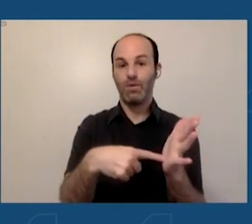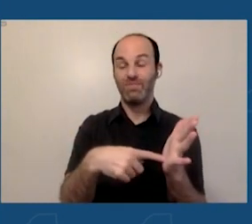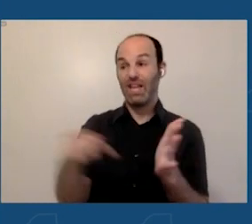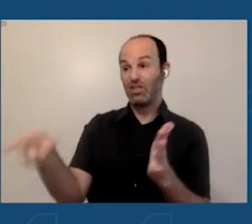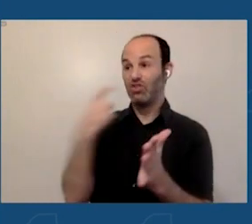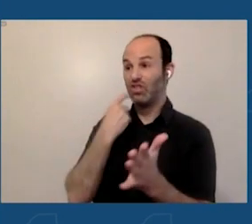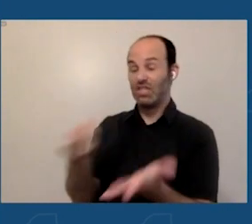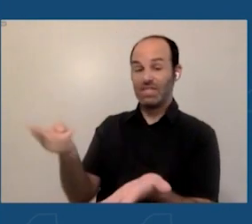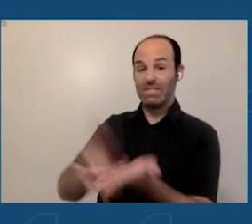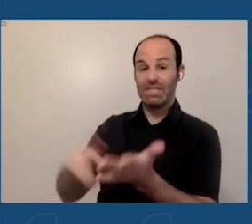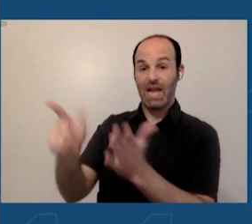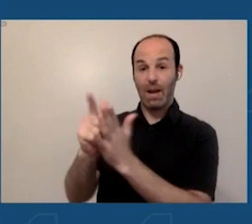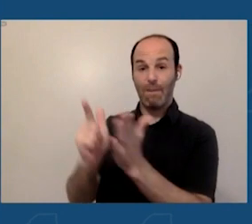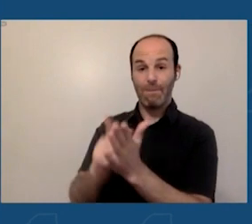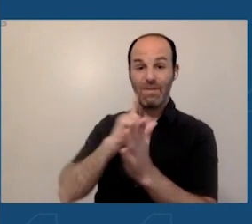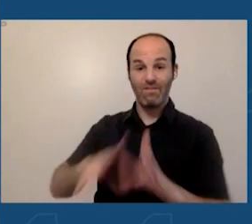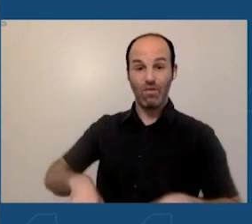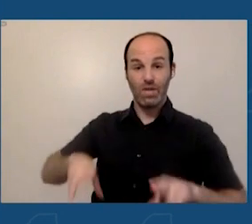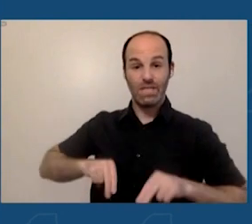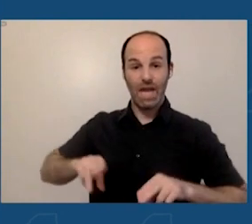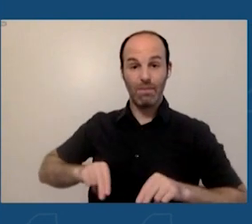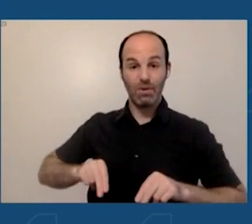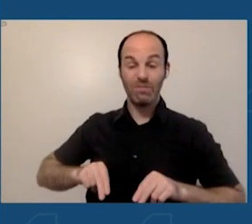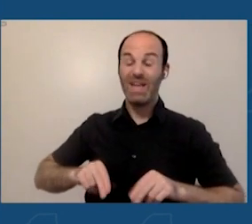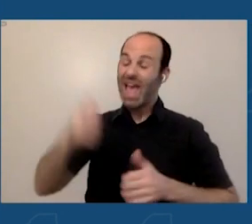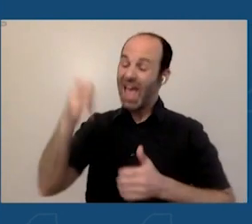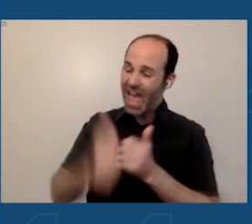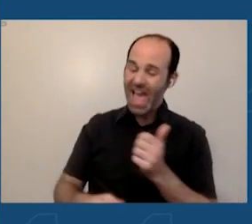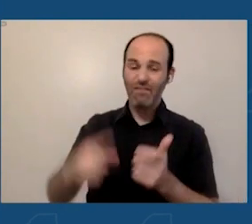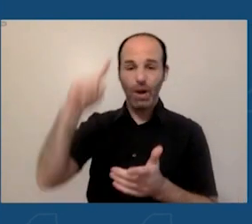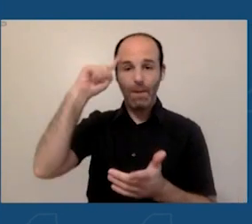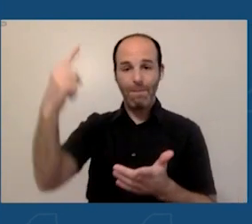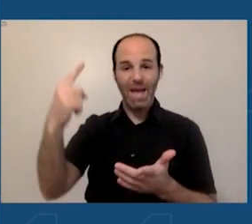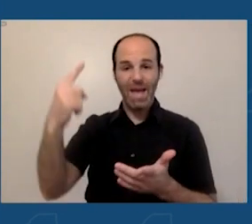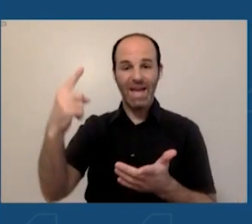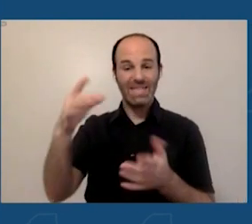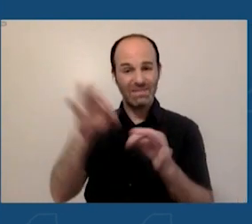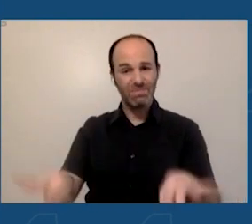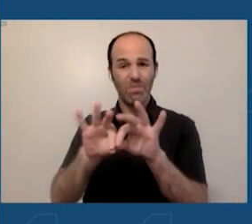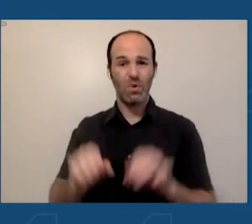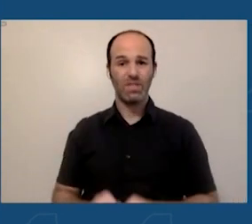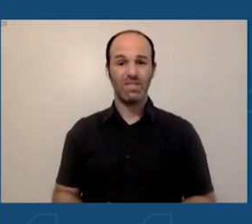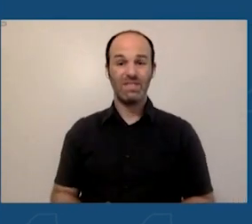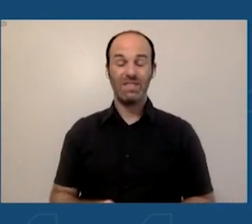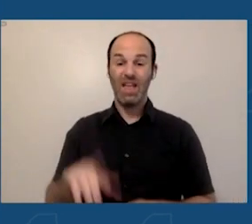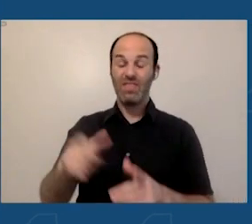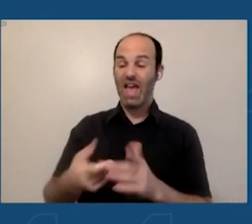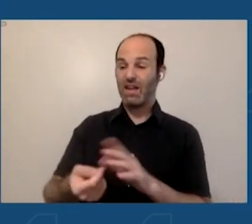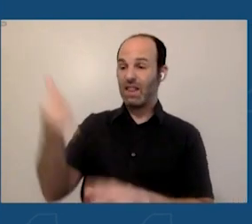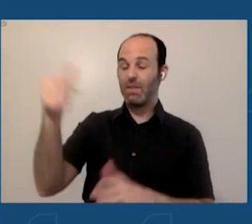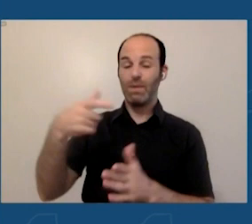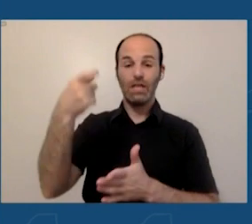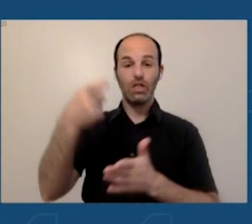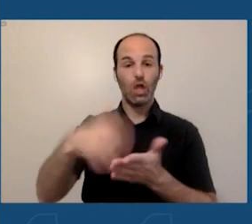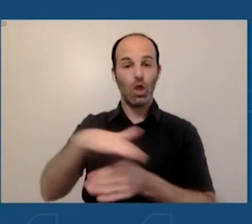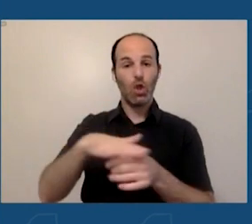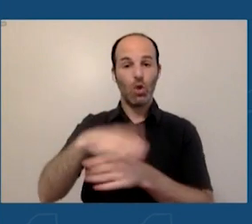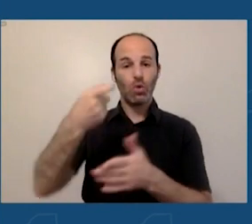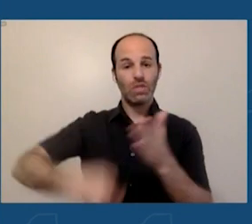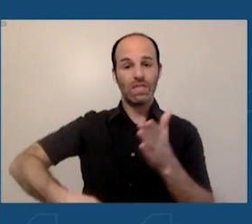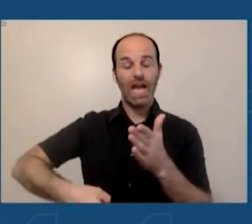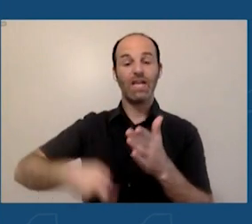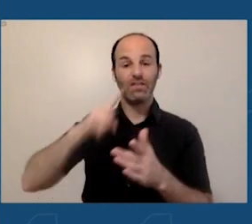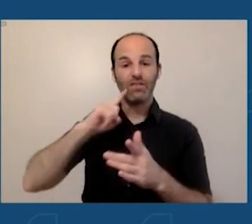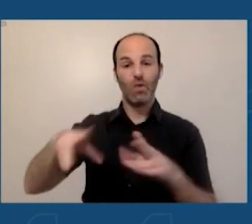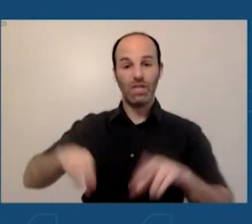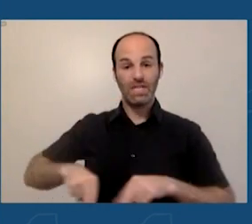It's amazing. Every penny counts. And that eliminates local sales taxes on all diapers. And, you know, I've changed a diaper